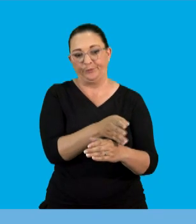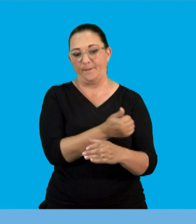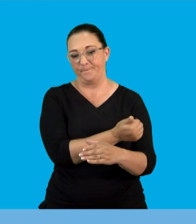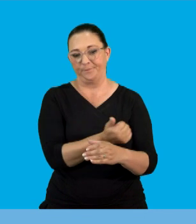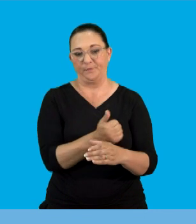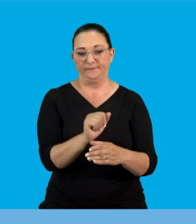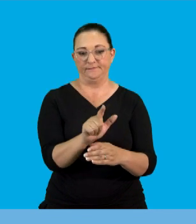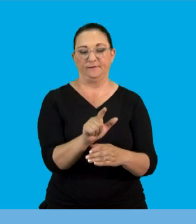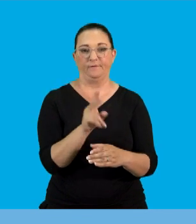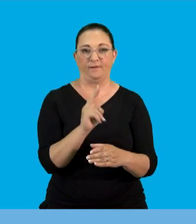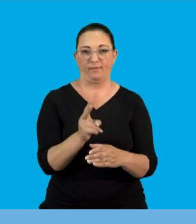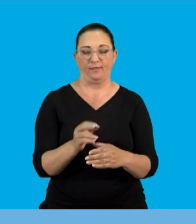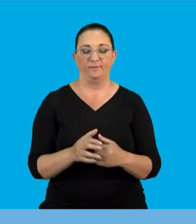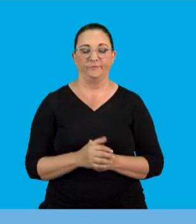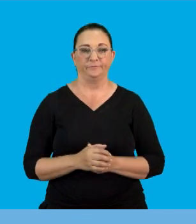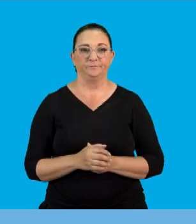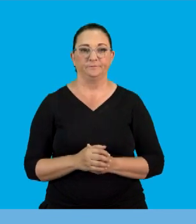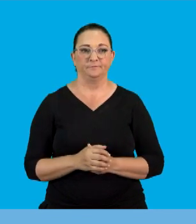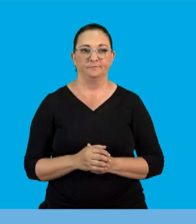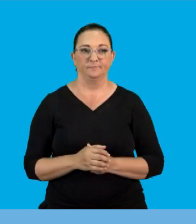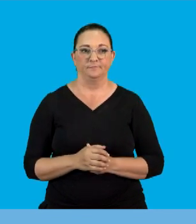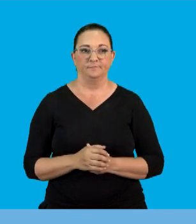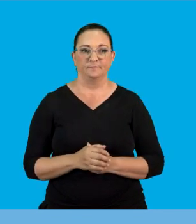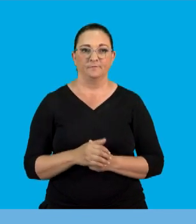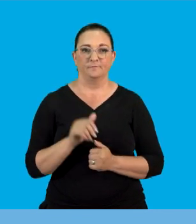need to add more